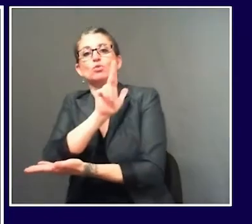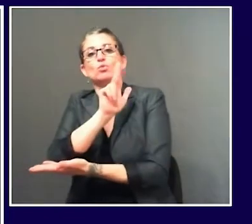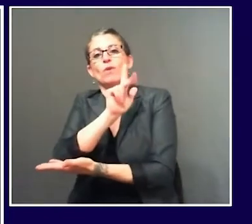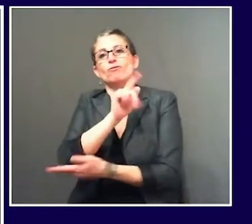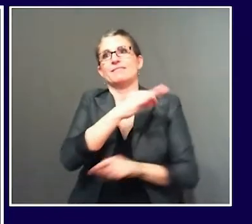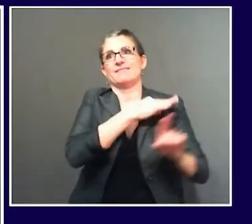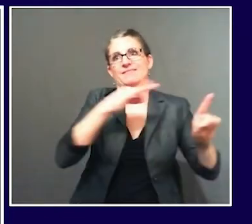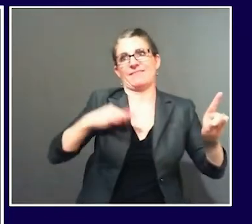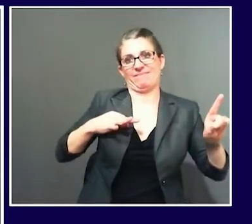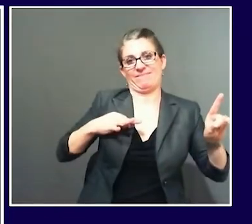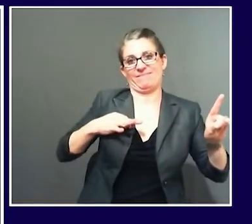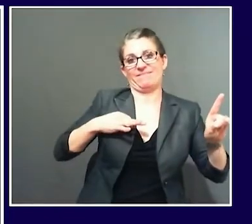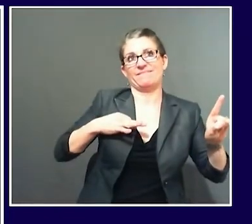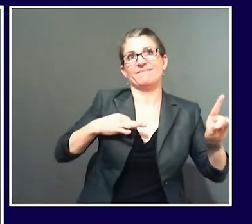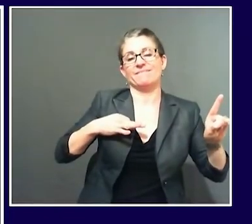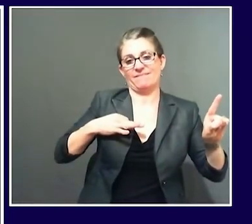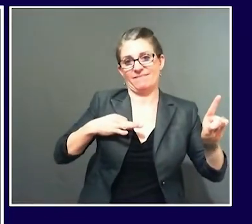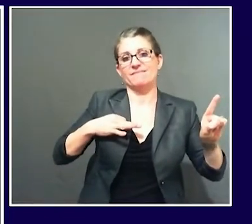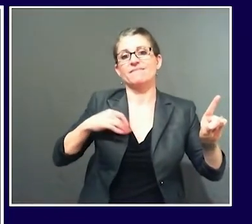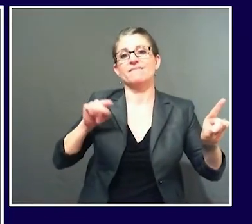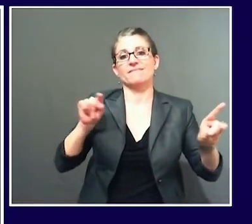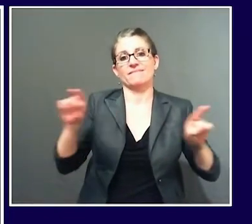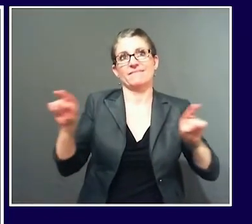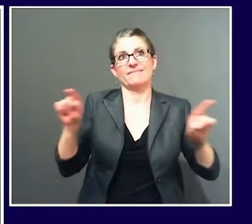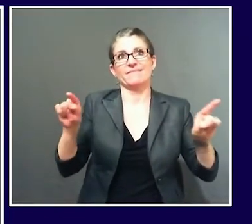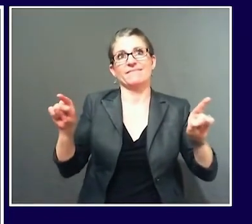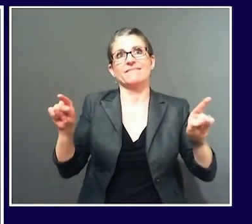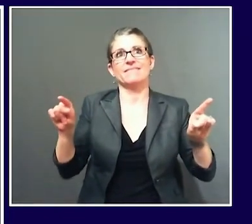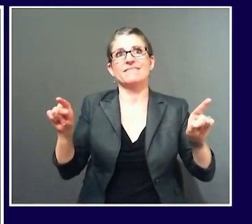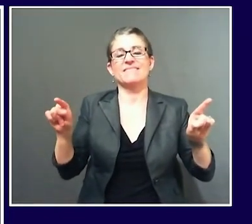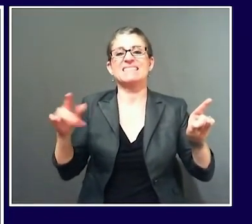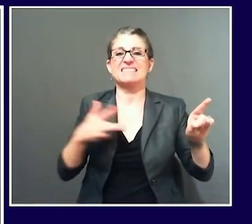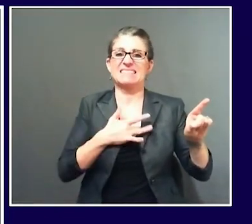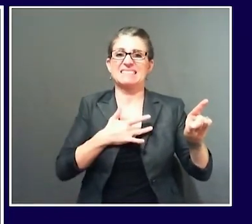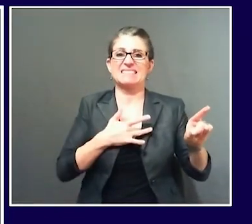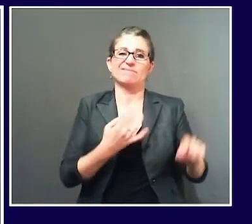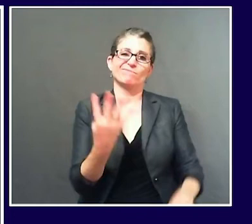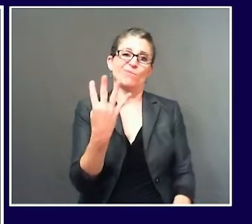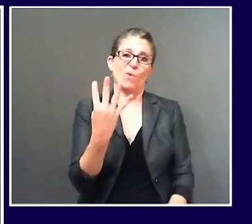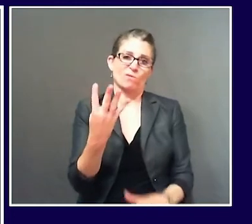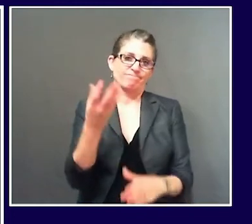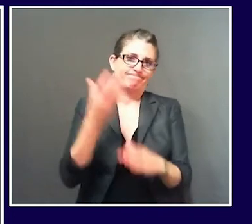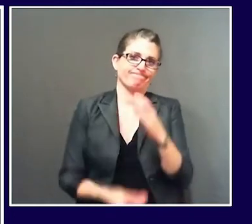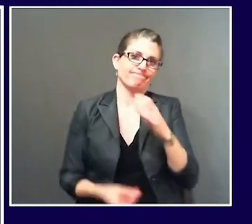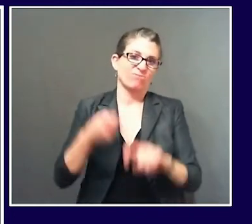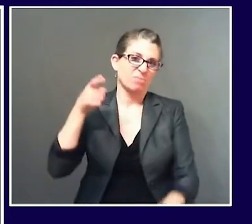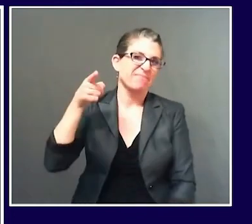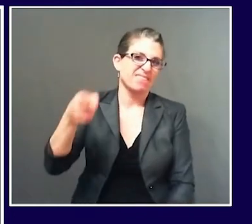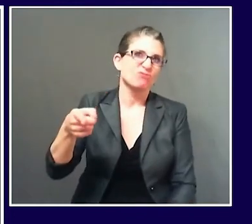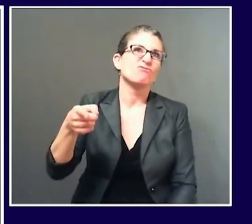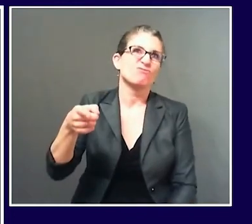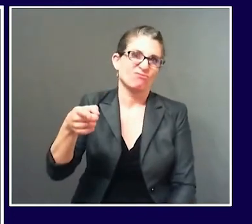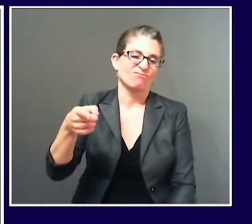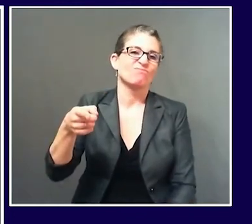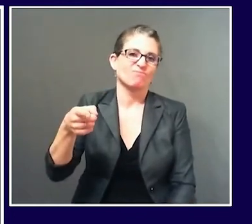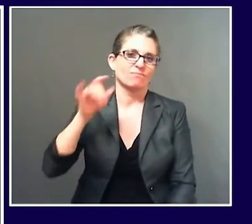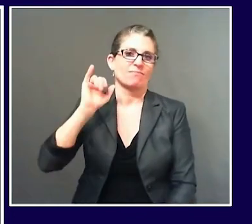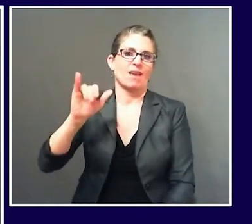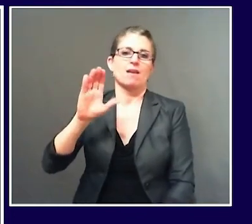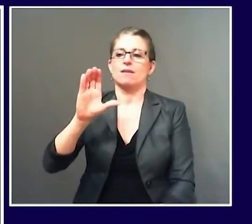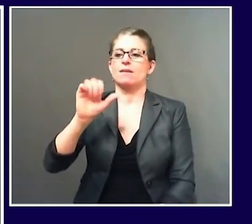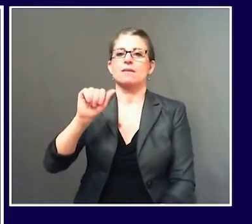tested positive. Sadly, there have been 4 individuals who have passed away with COVID-19 associated with Cape Memory